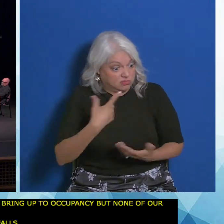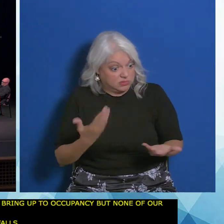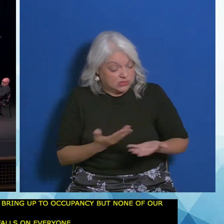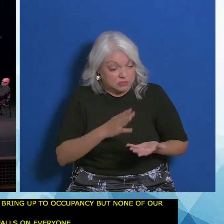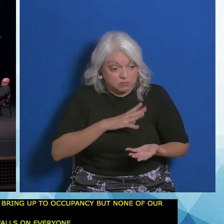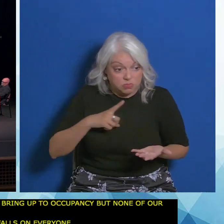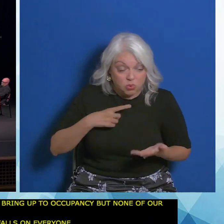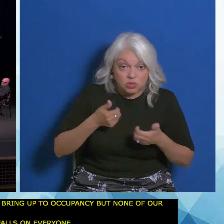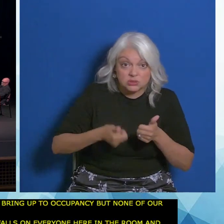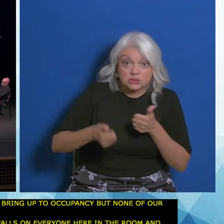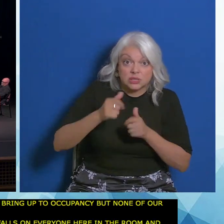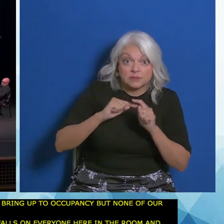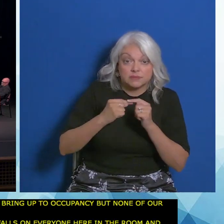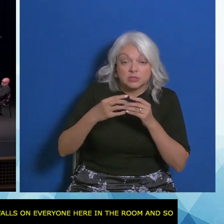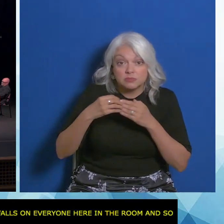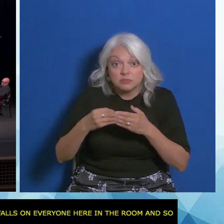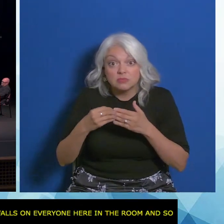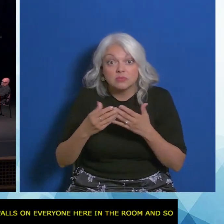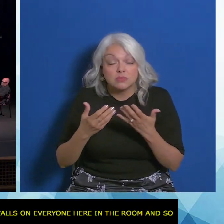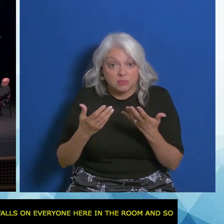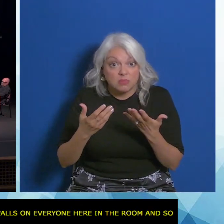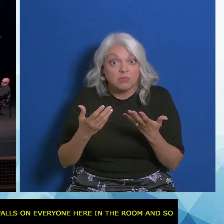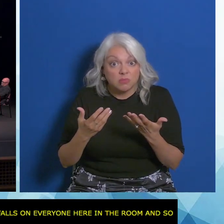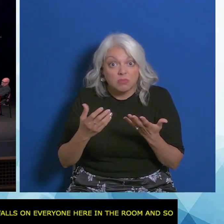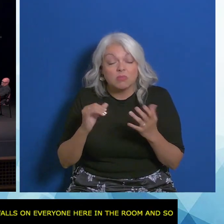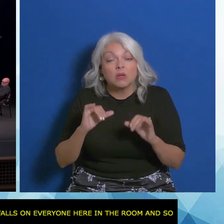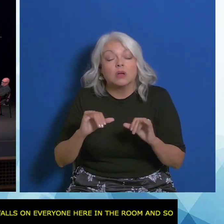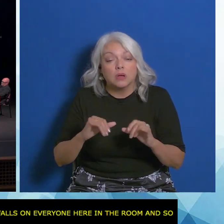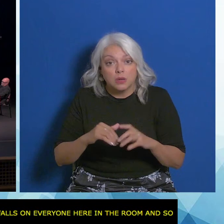so that would include us as board members as well.